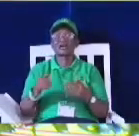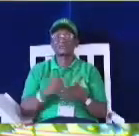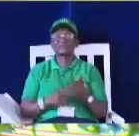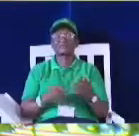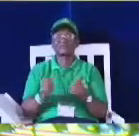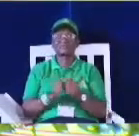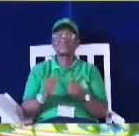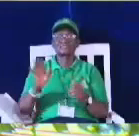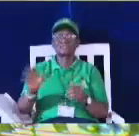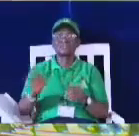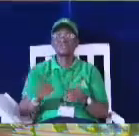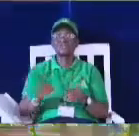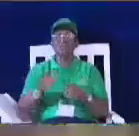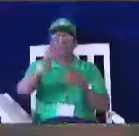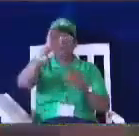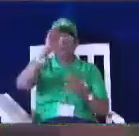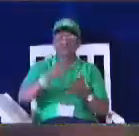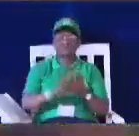so you restitute.